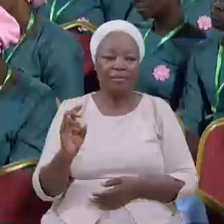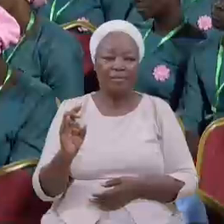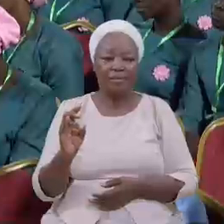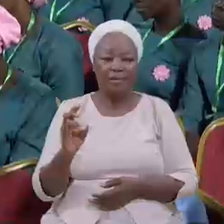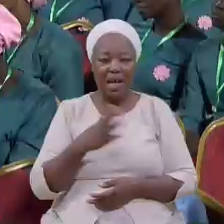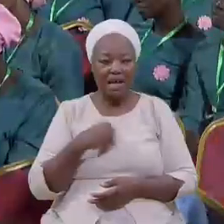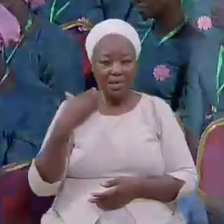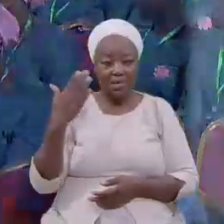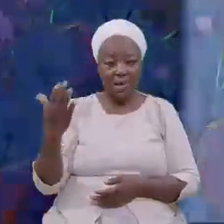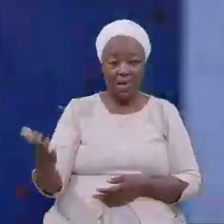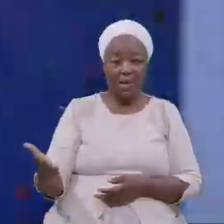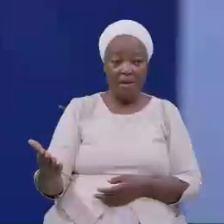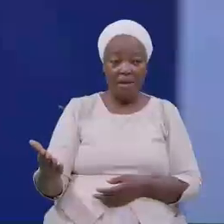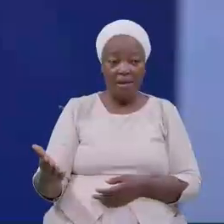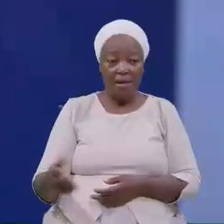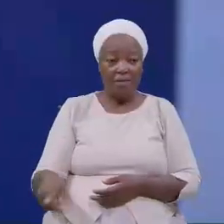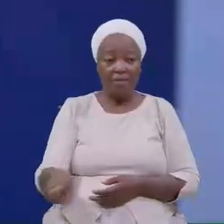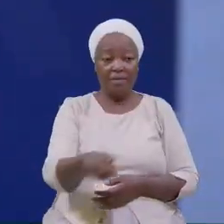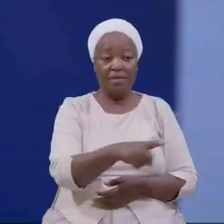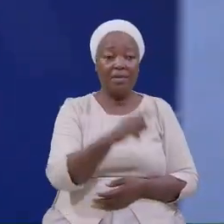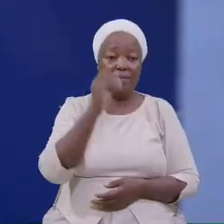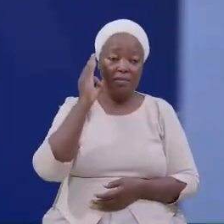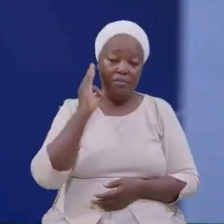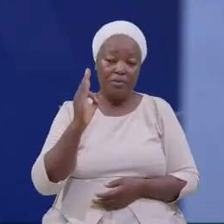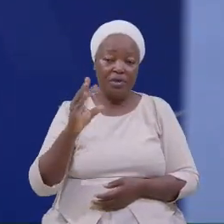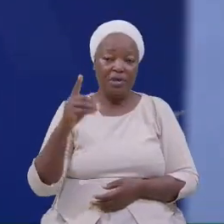And there they preached the gospel.